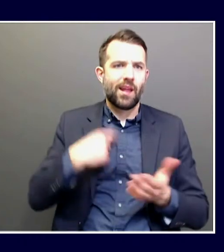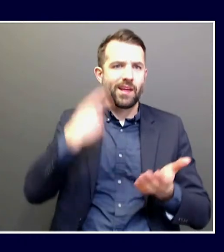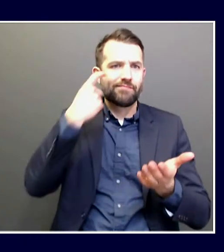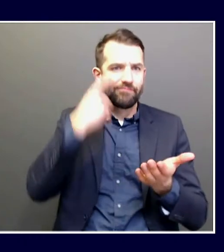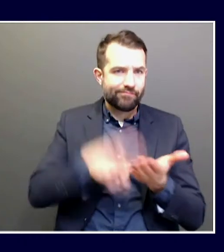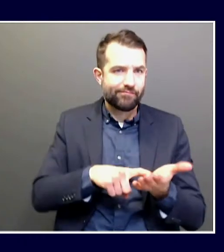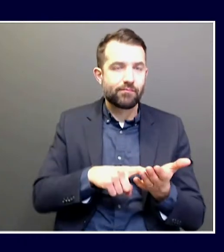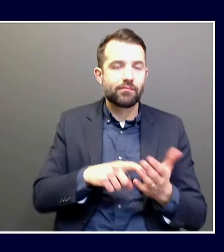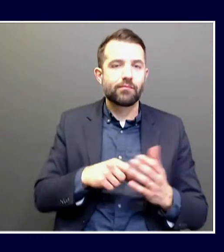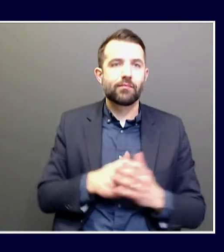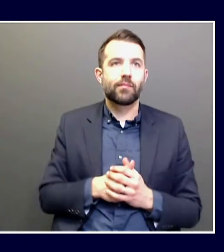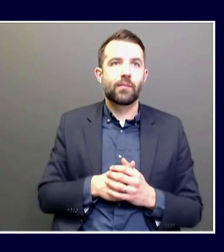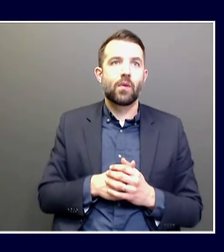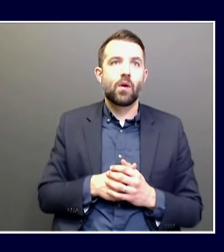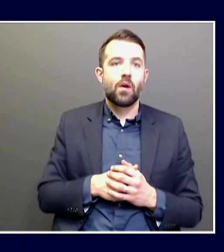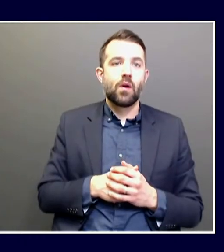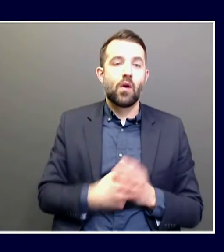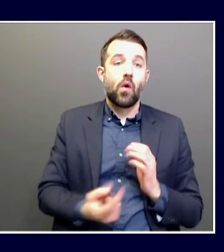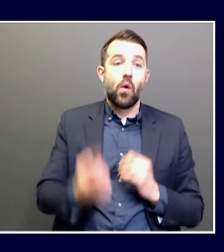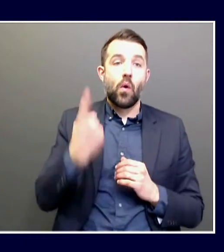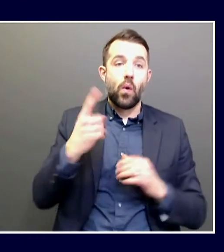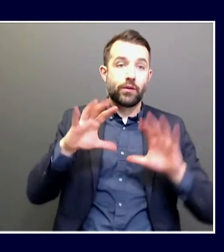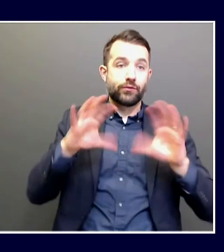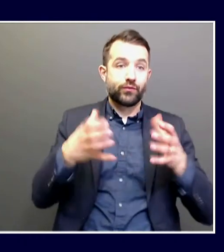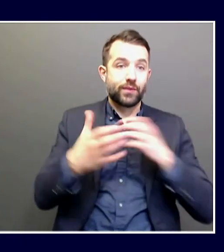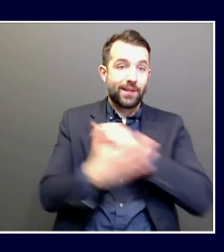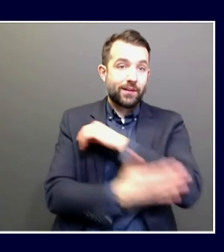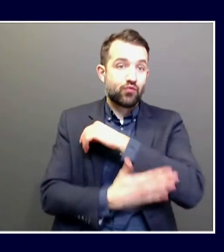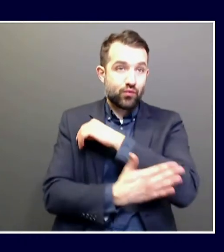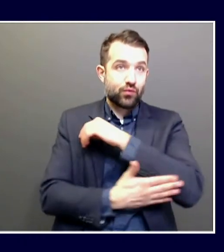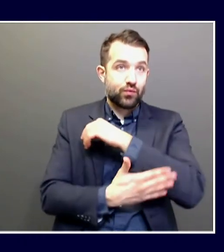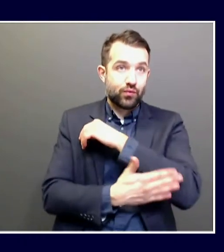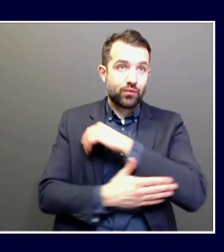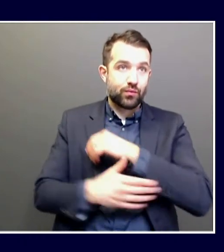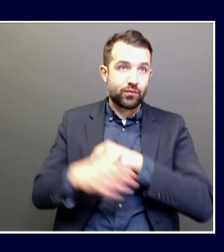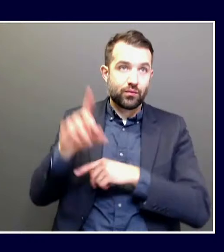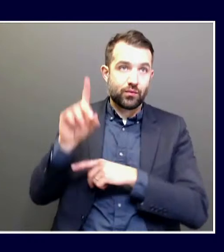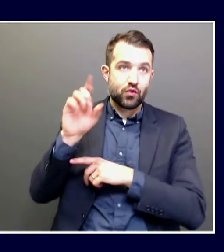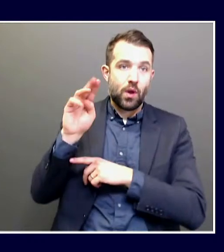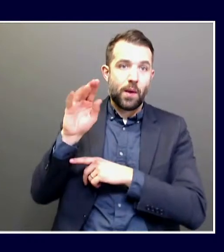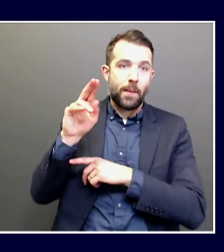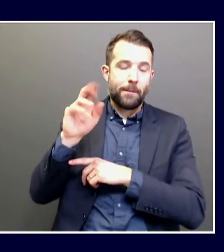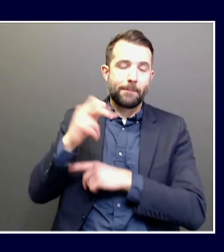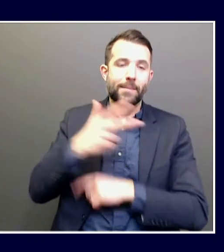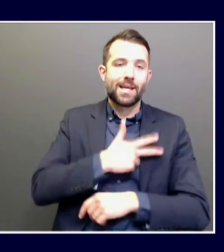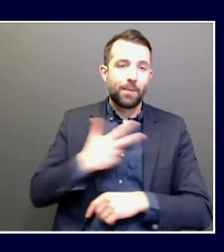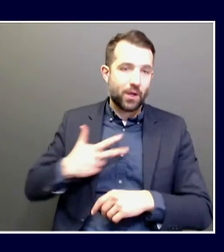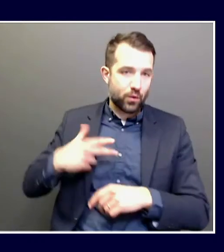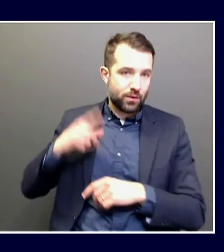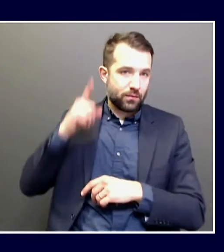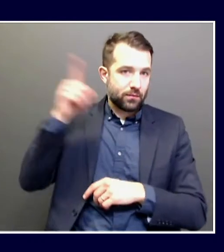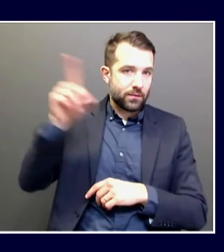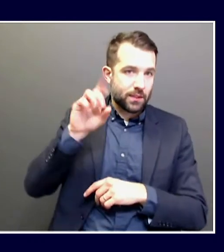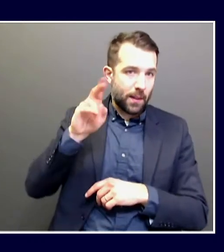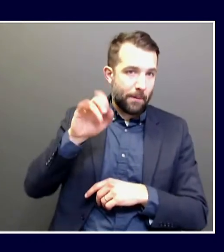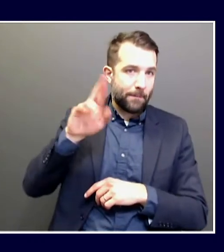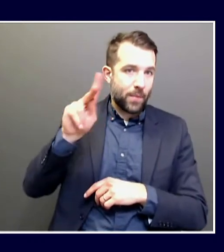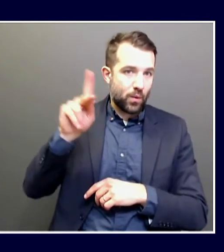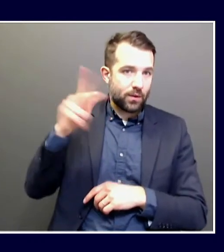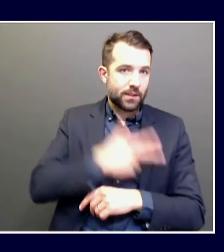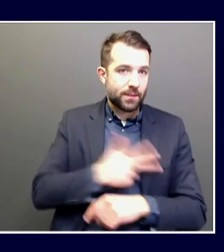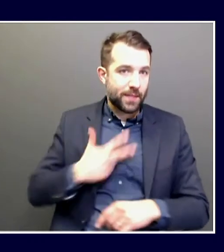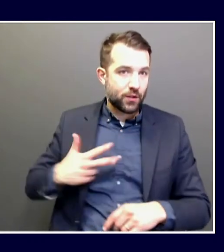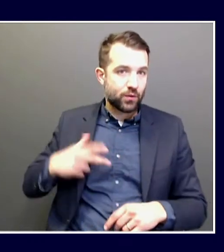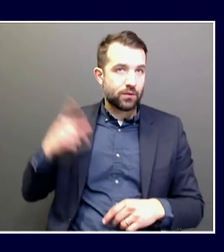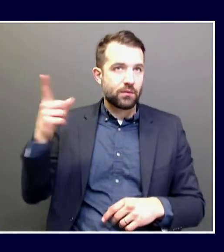in Denmark that looked at Omicron transmission within the household, particularly among fully vaccinated and boosted folks.